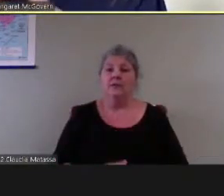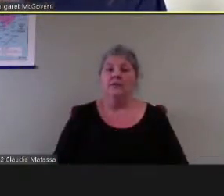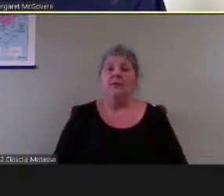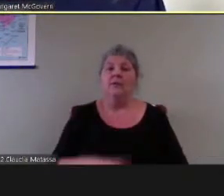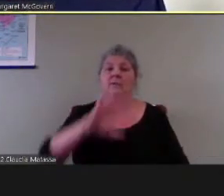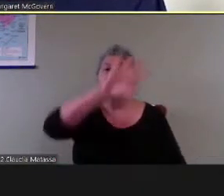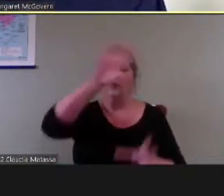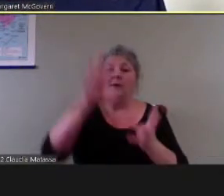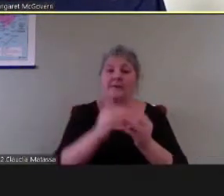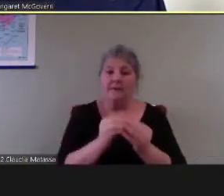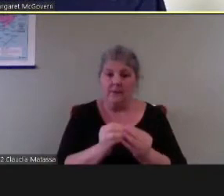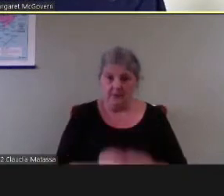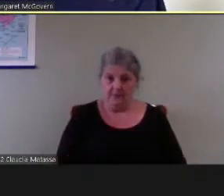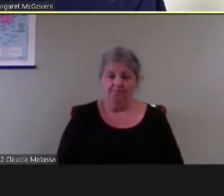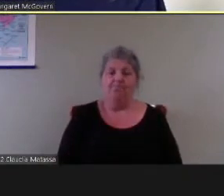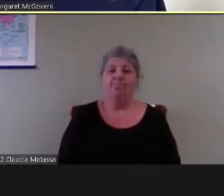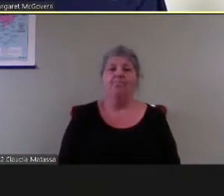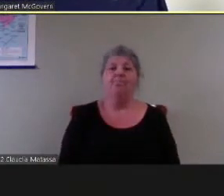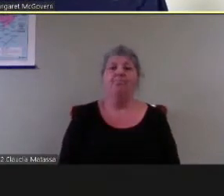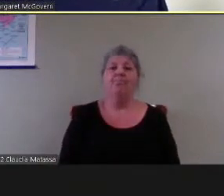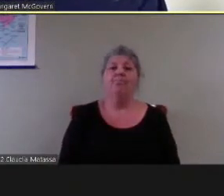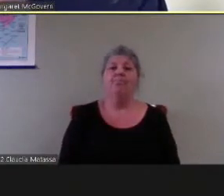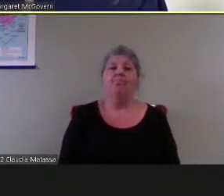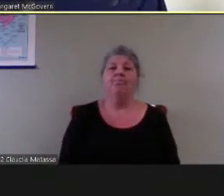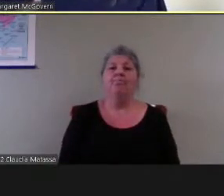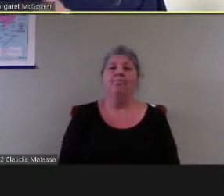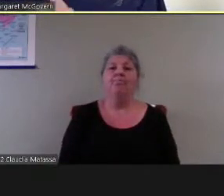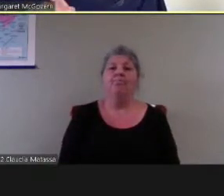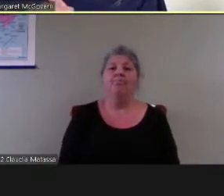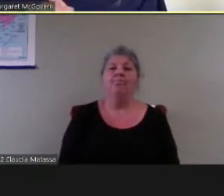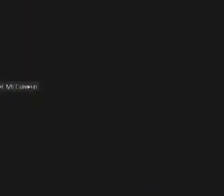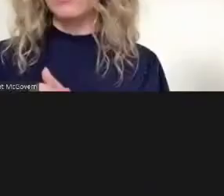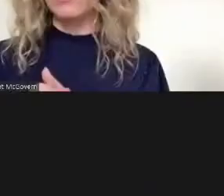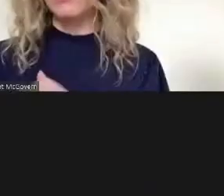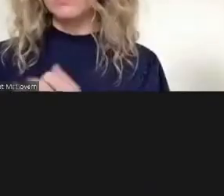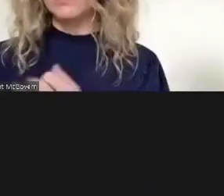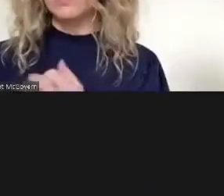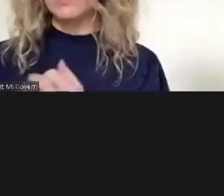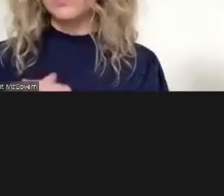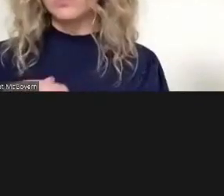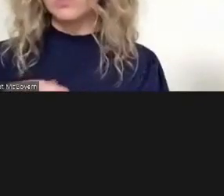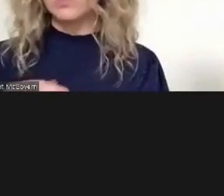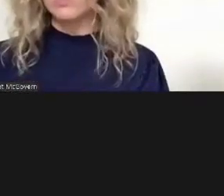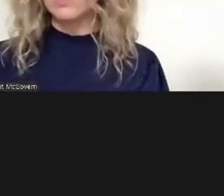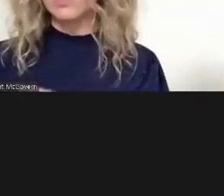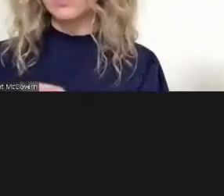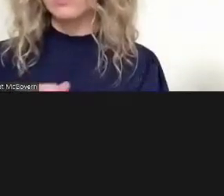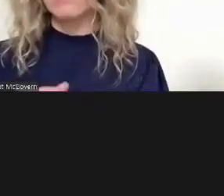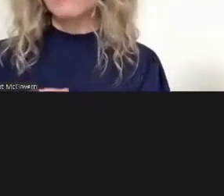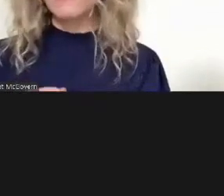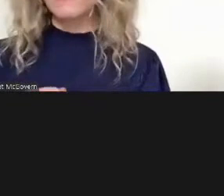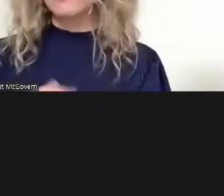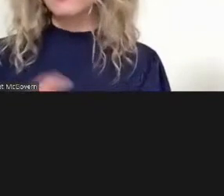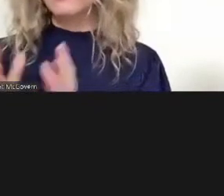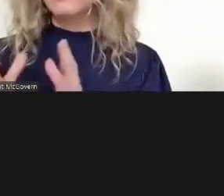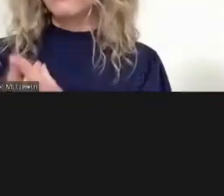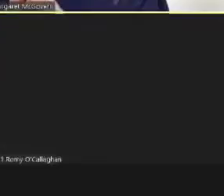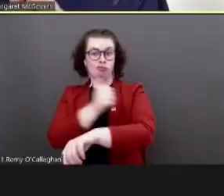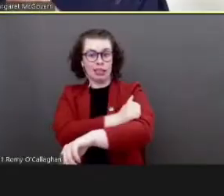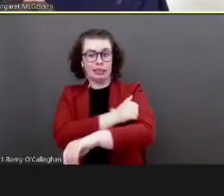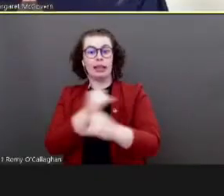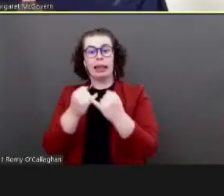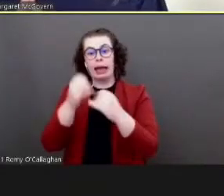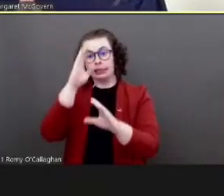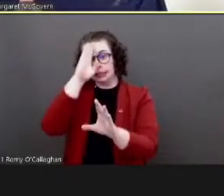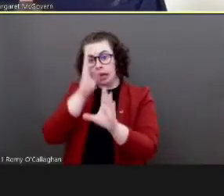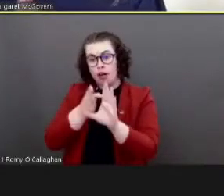that are already available to people in custody. And they include services like our own in the psychology service and others.